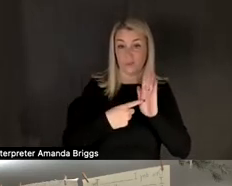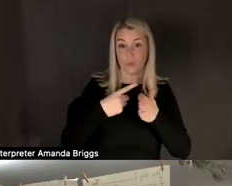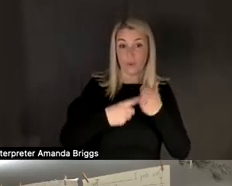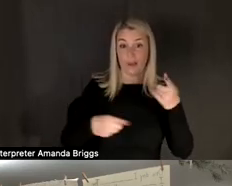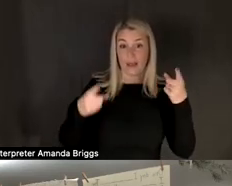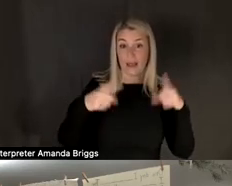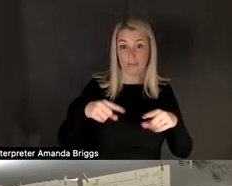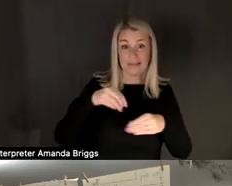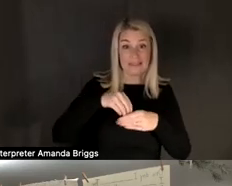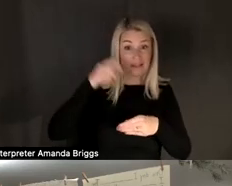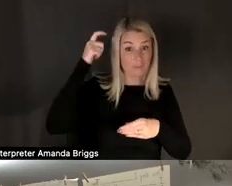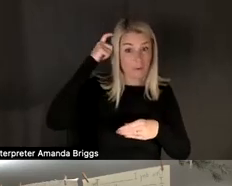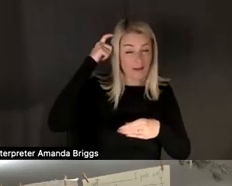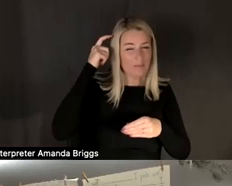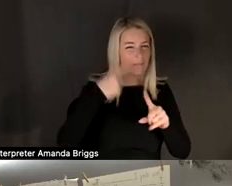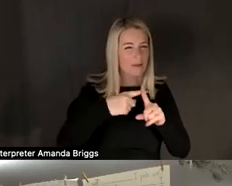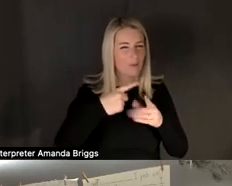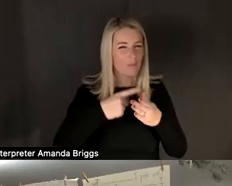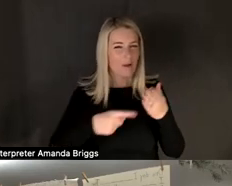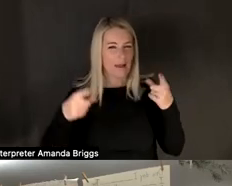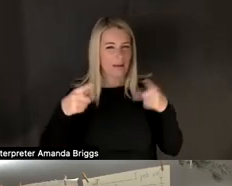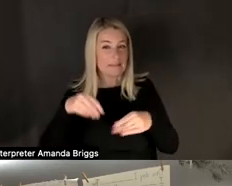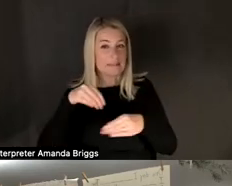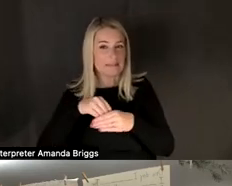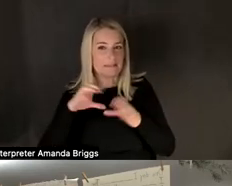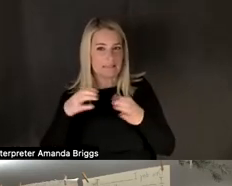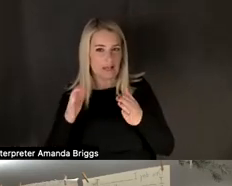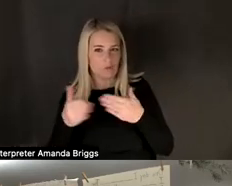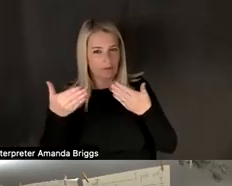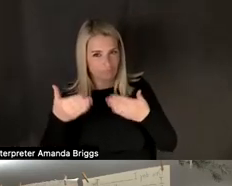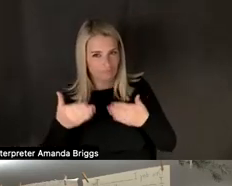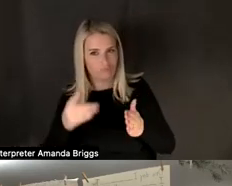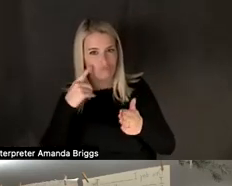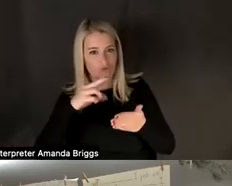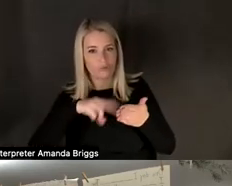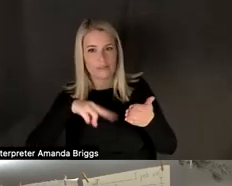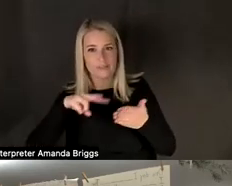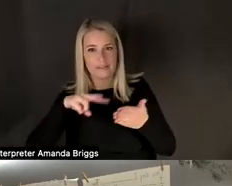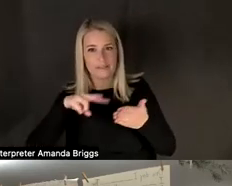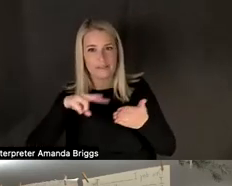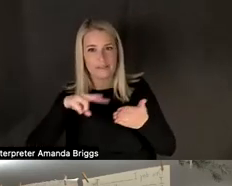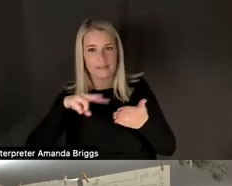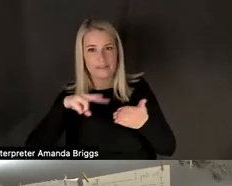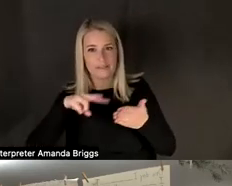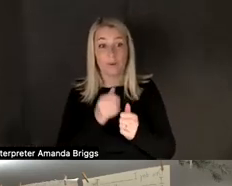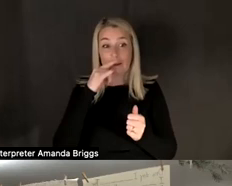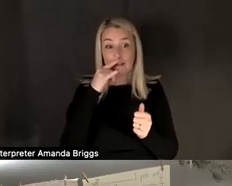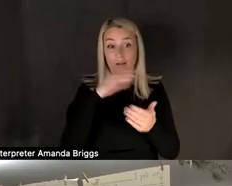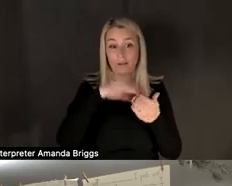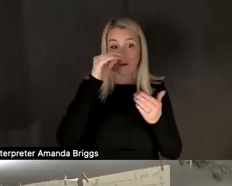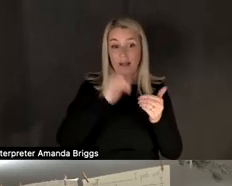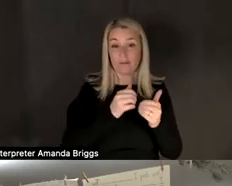reading. Most children learn to walk and talk naturally without a lot of support from adults, but reading is